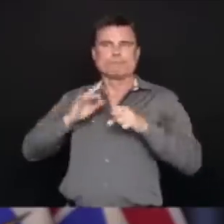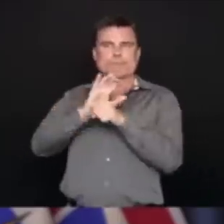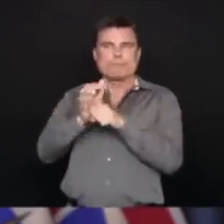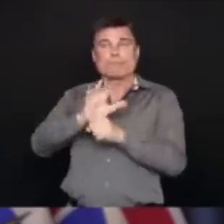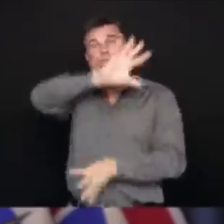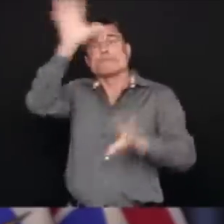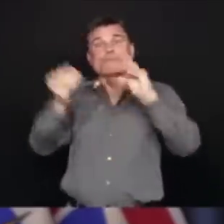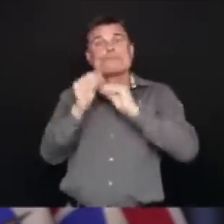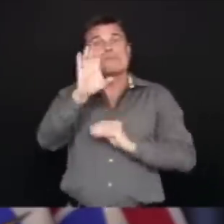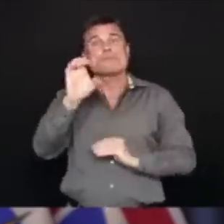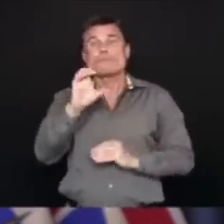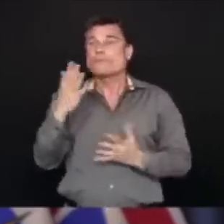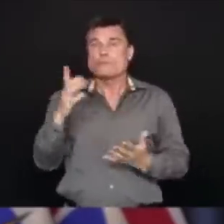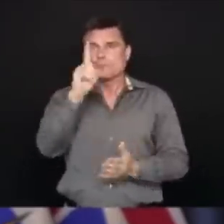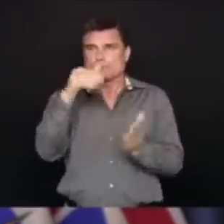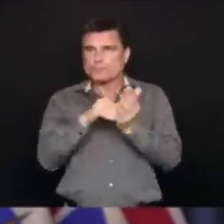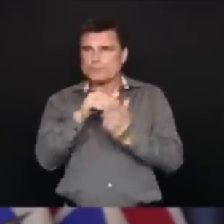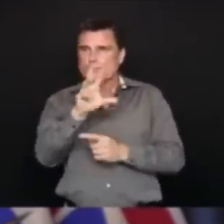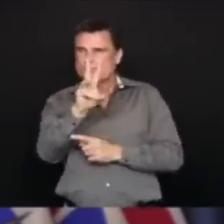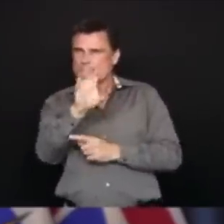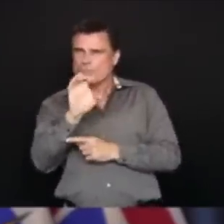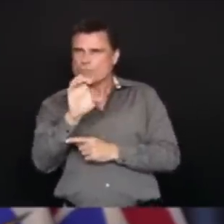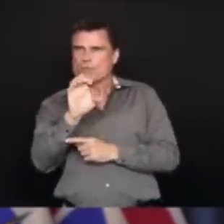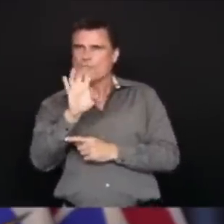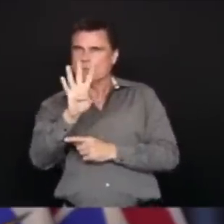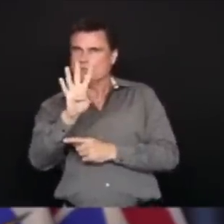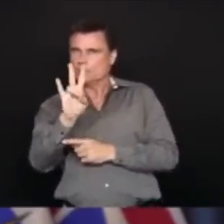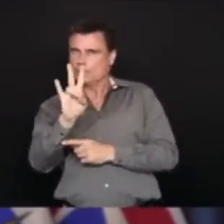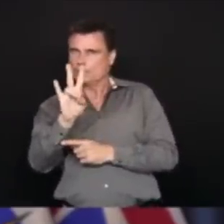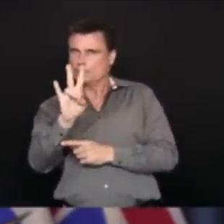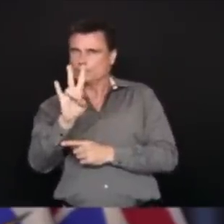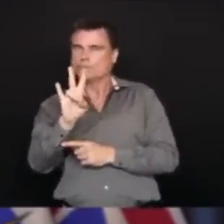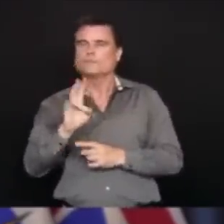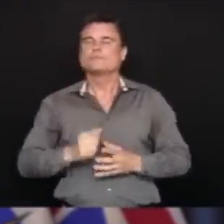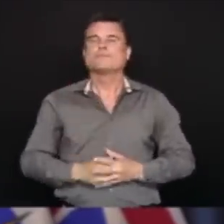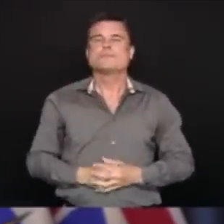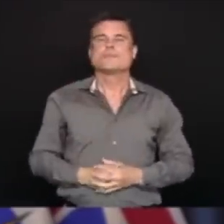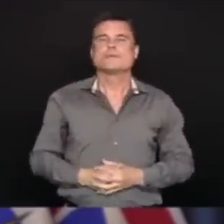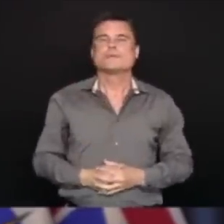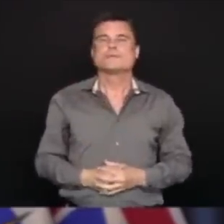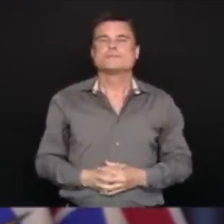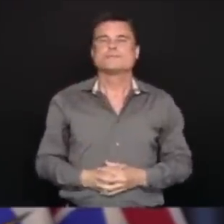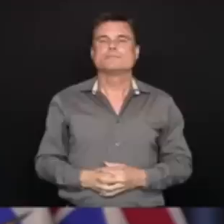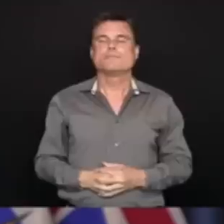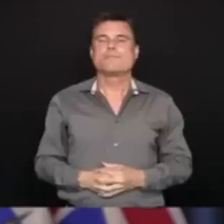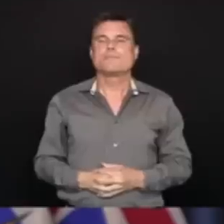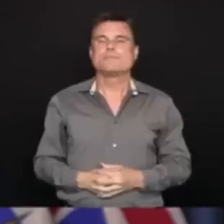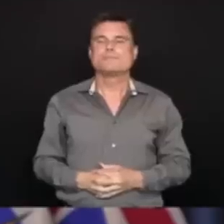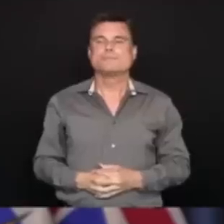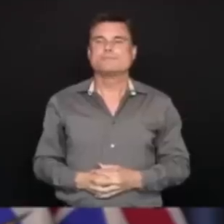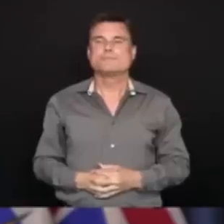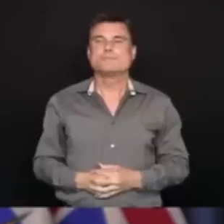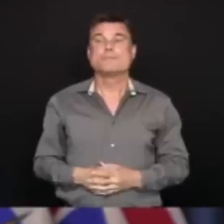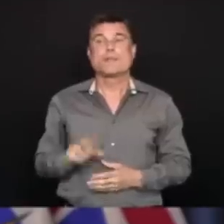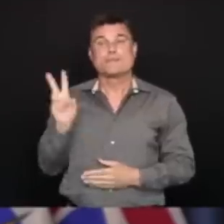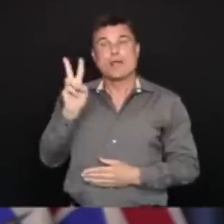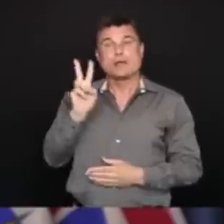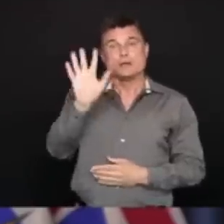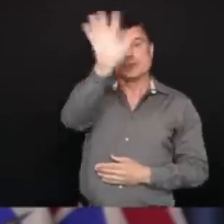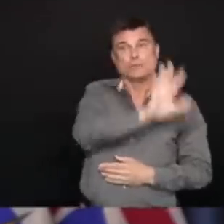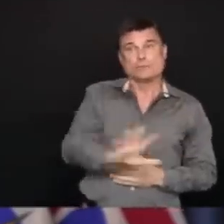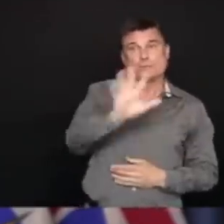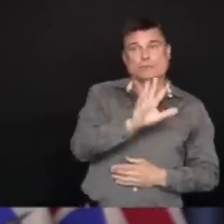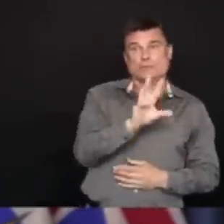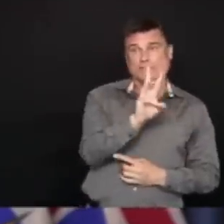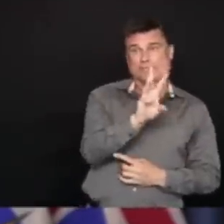1,647 people who have tested positive for the virus here in BC. That includes 686 people in the Vancouver